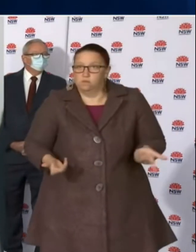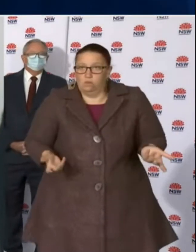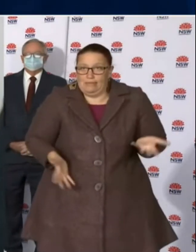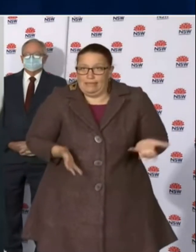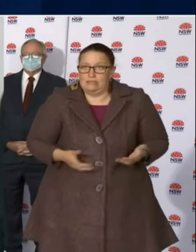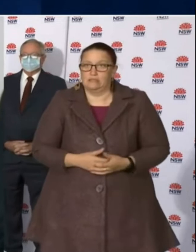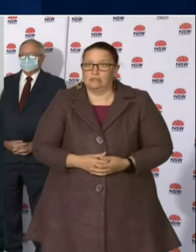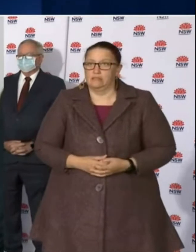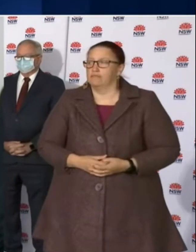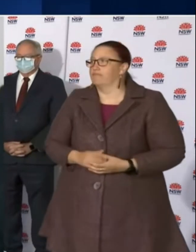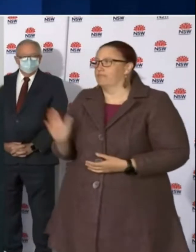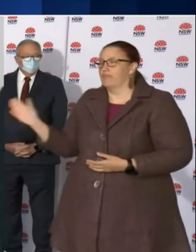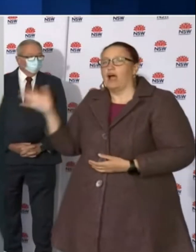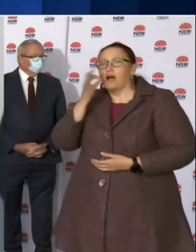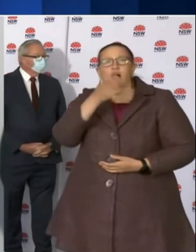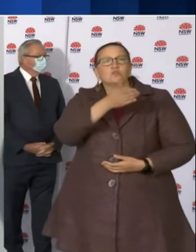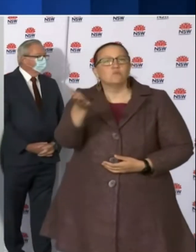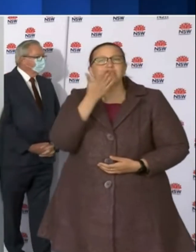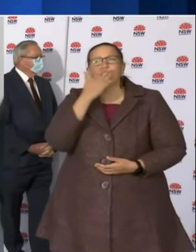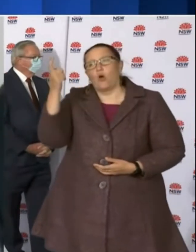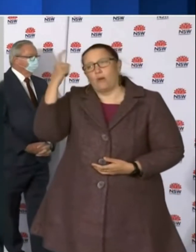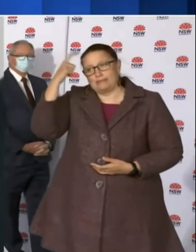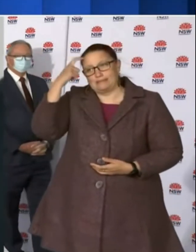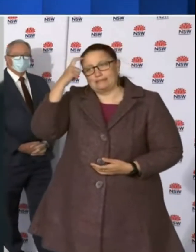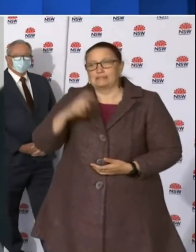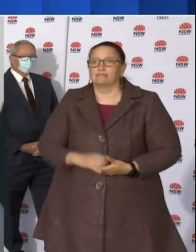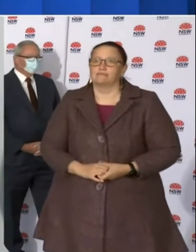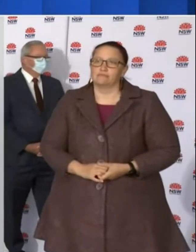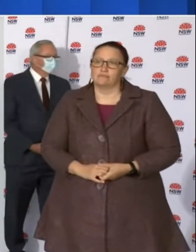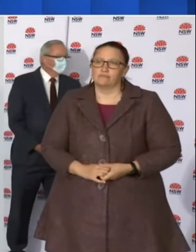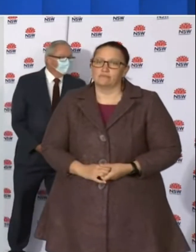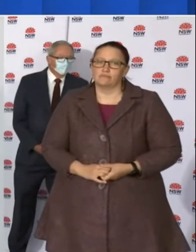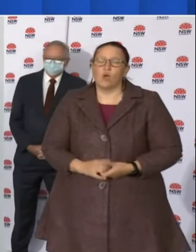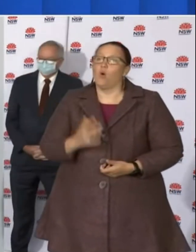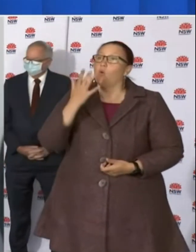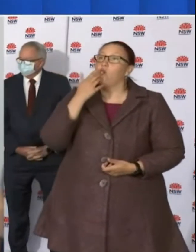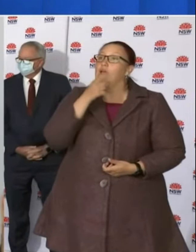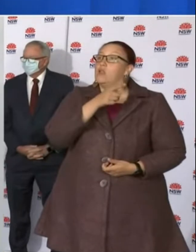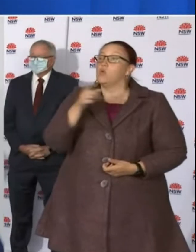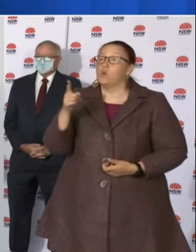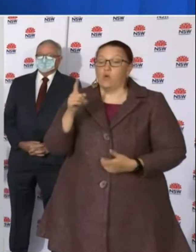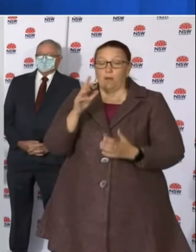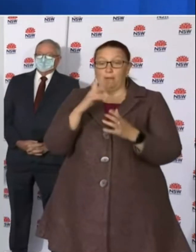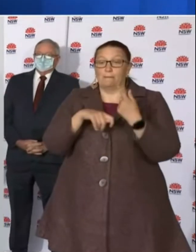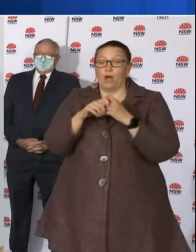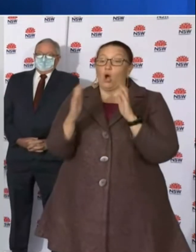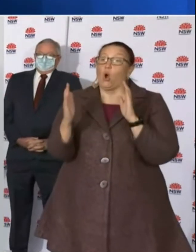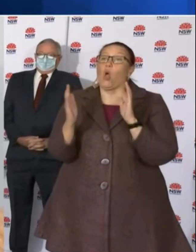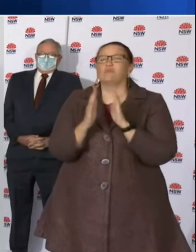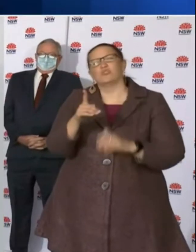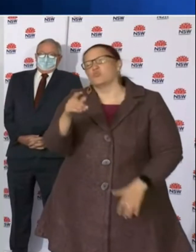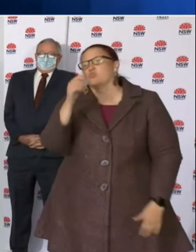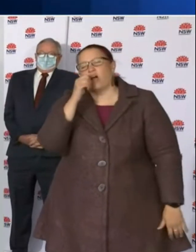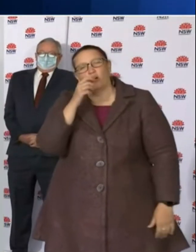clearly, when you're coming up, what we're asking people to do is when they're in proximity, you know when